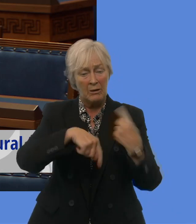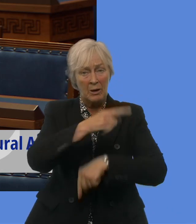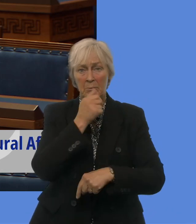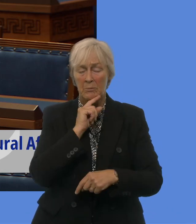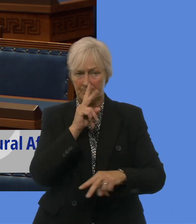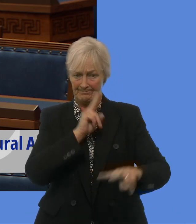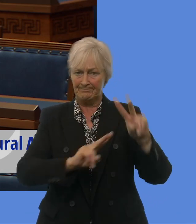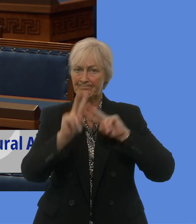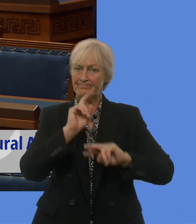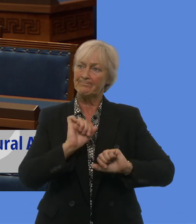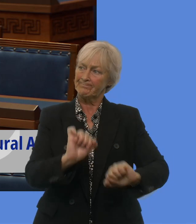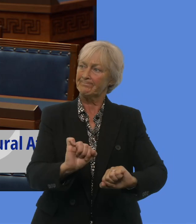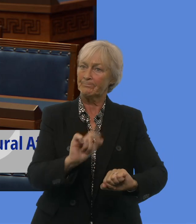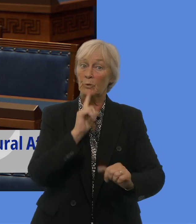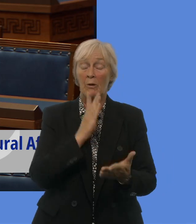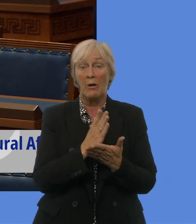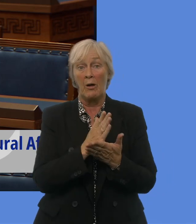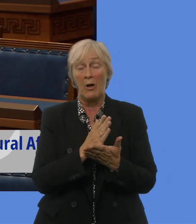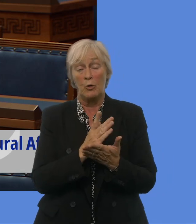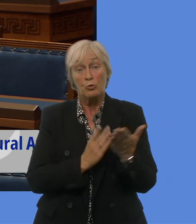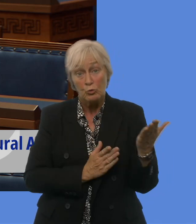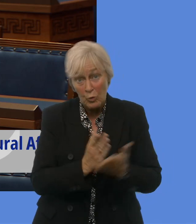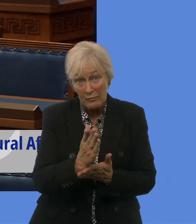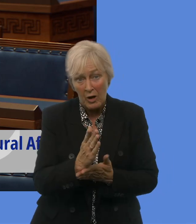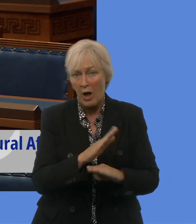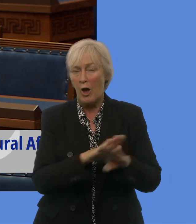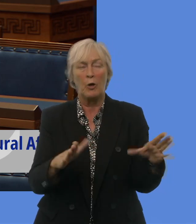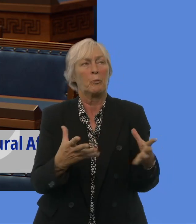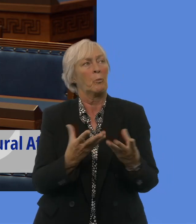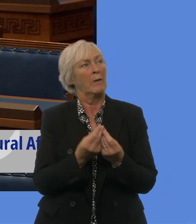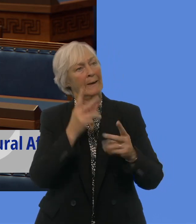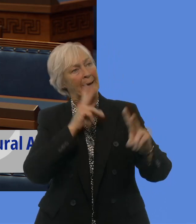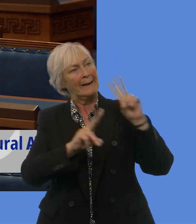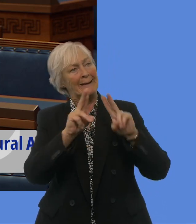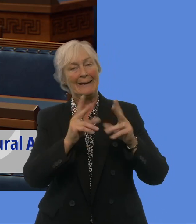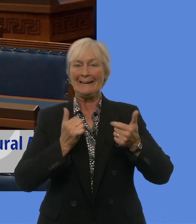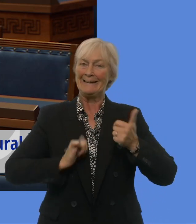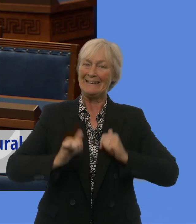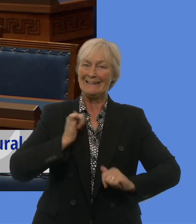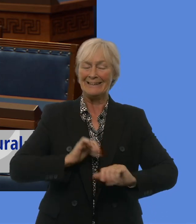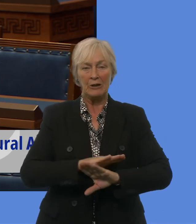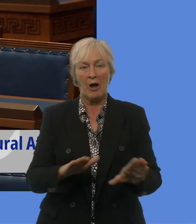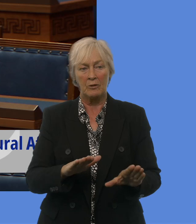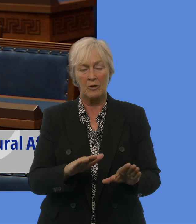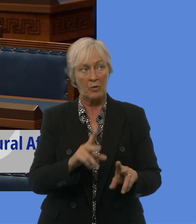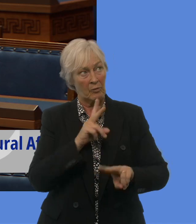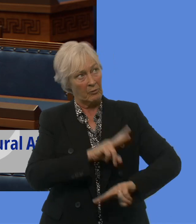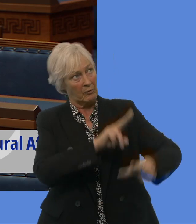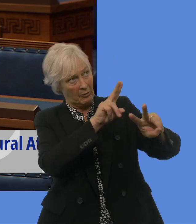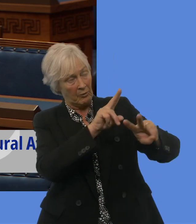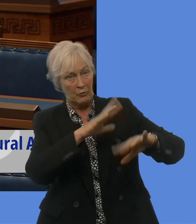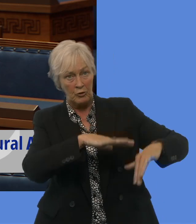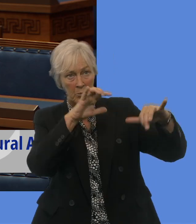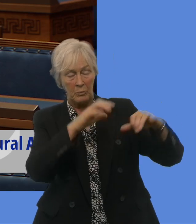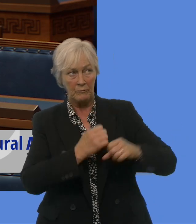this place, and let's be honest, not with a sense of pride. They look to Stormont with